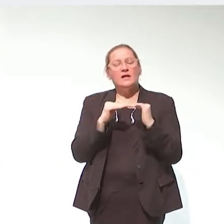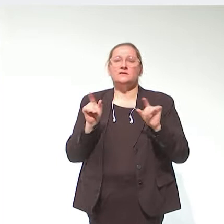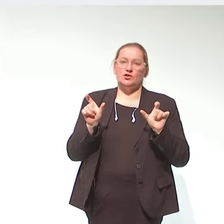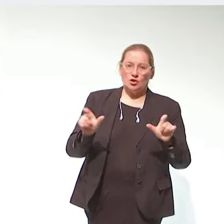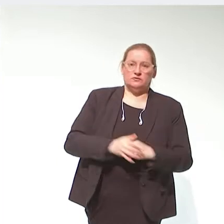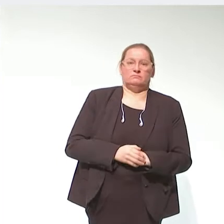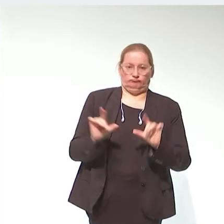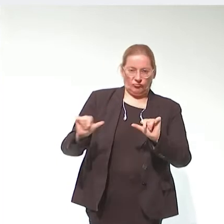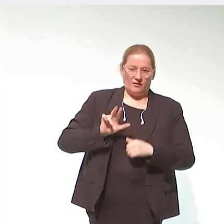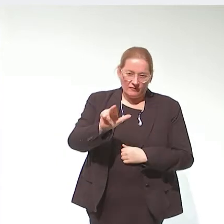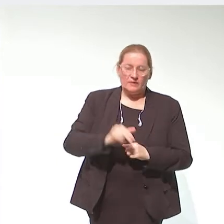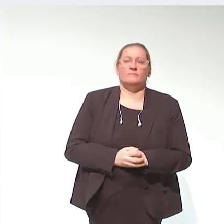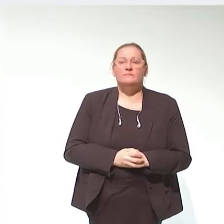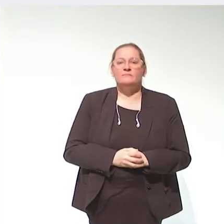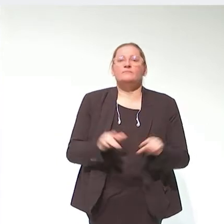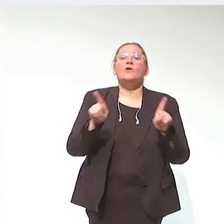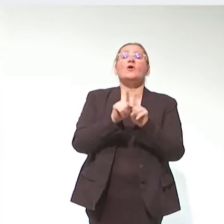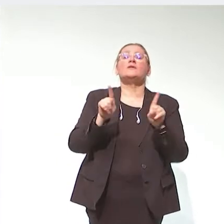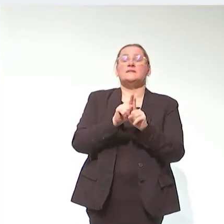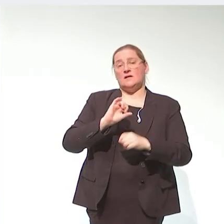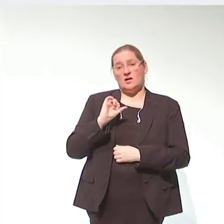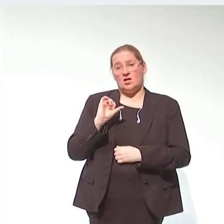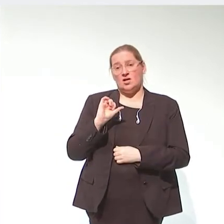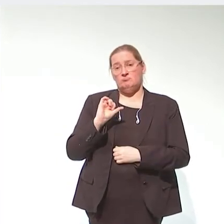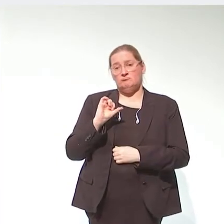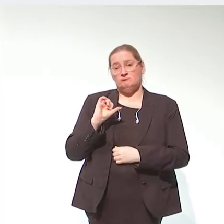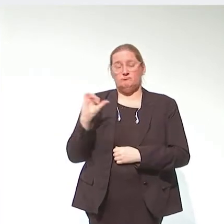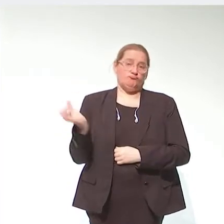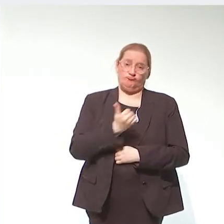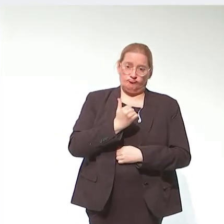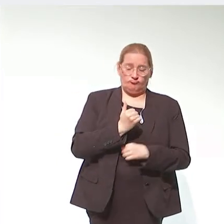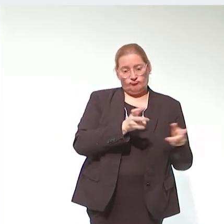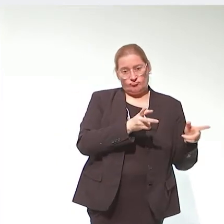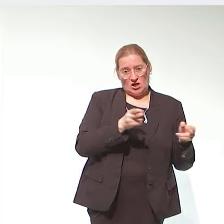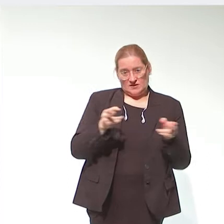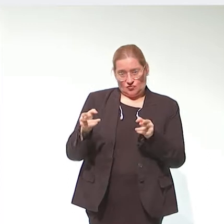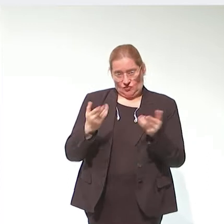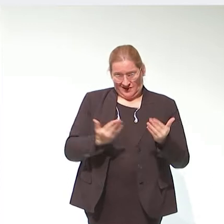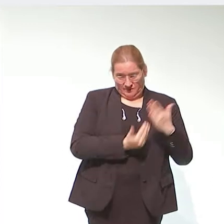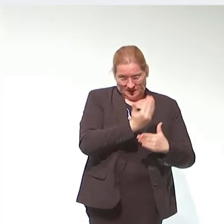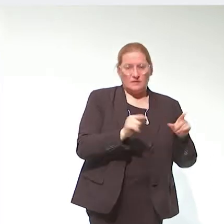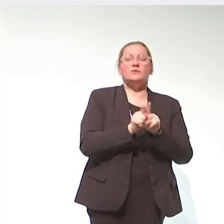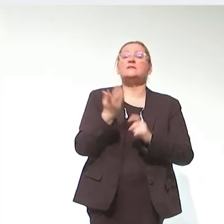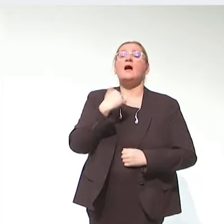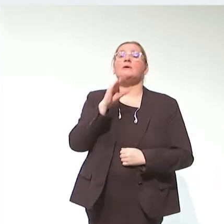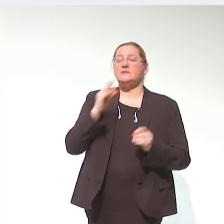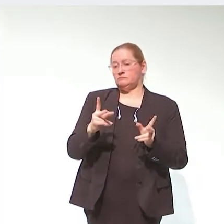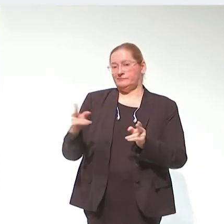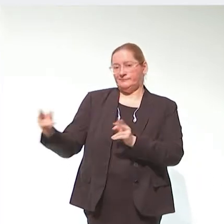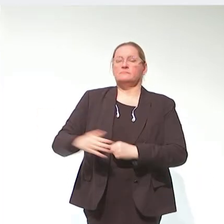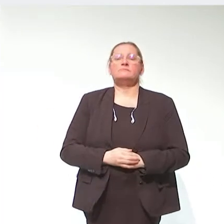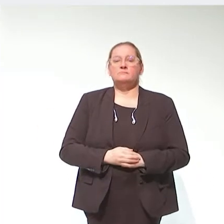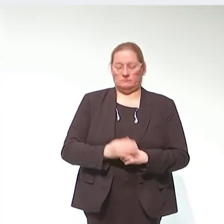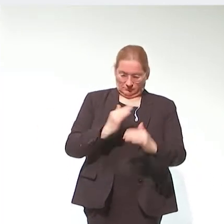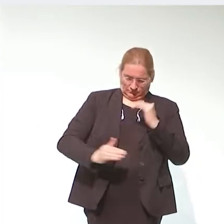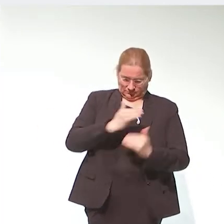of Labour, Family, Social Affairs and Equal Opportunities. So for each session, the session